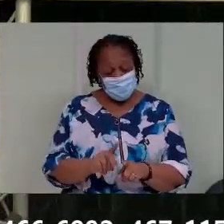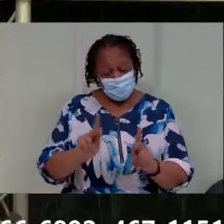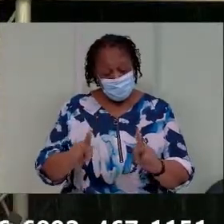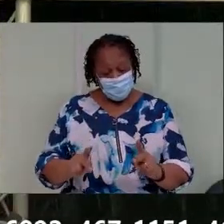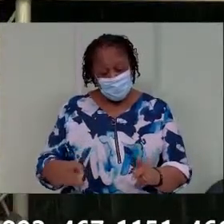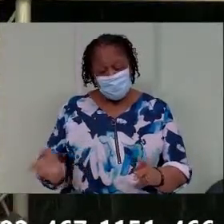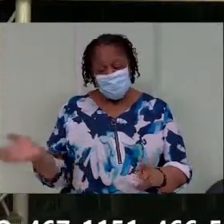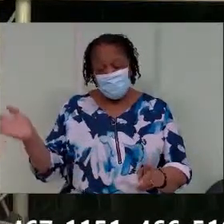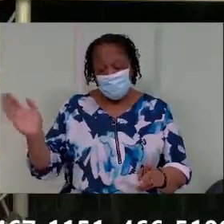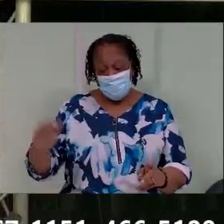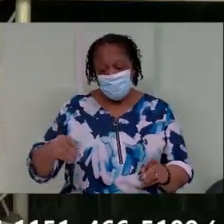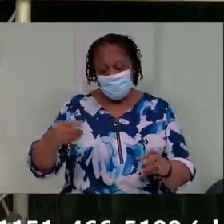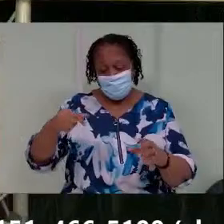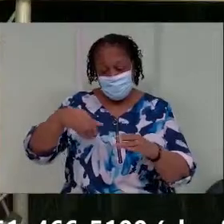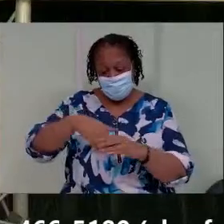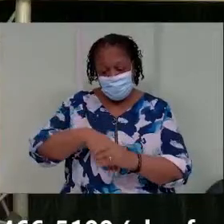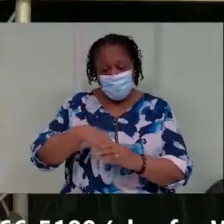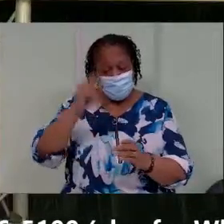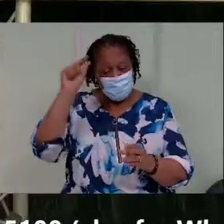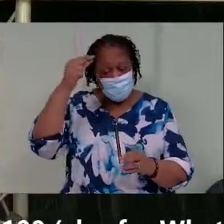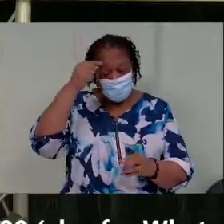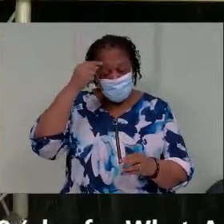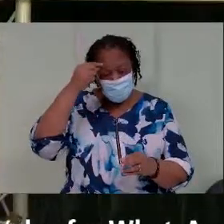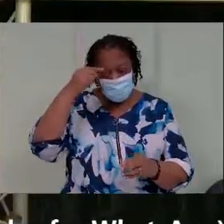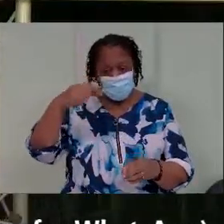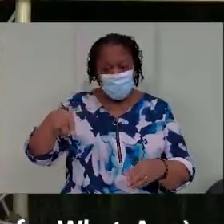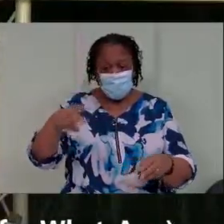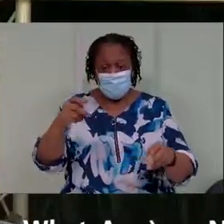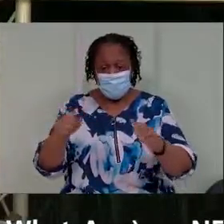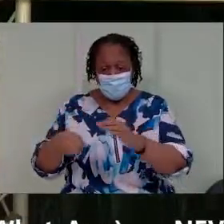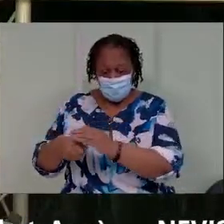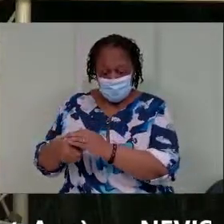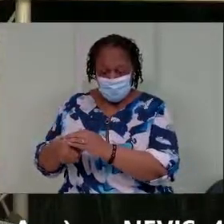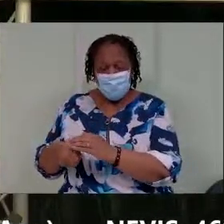apply for this particular process. Thank you.